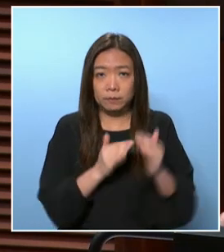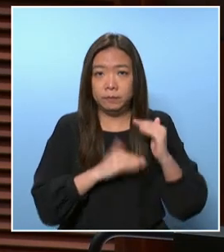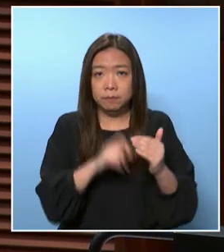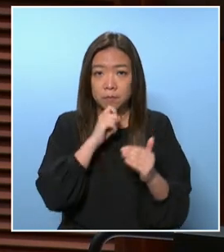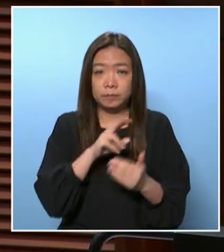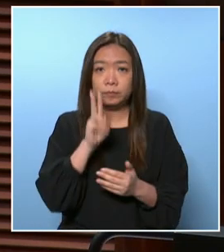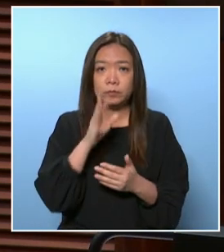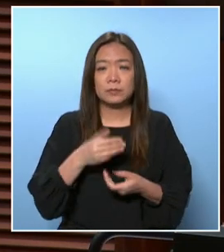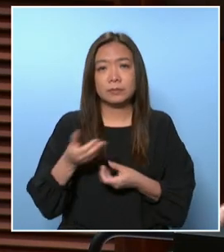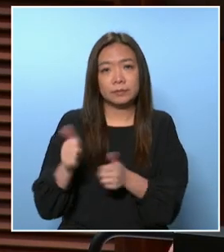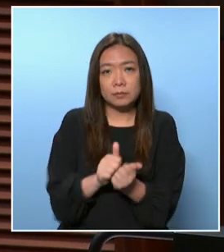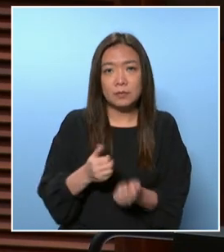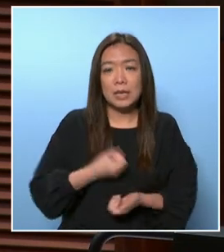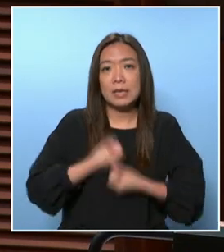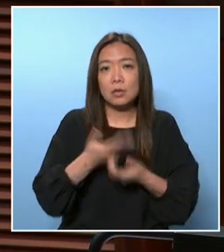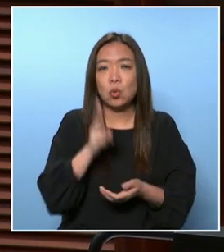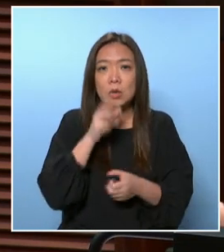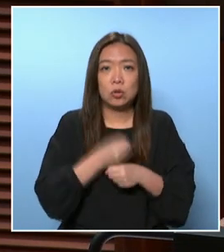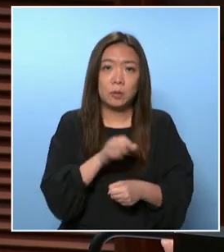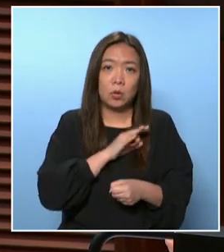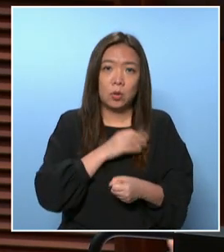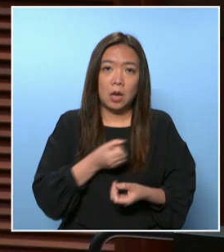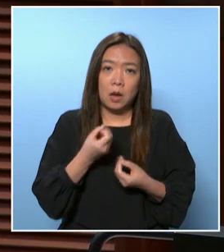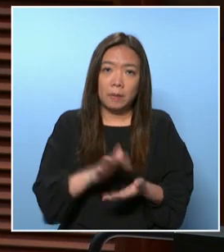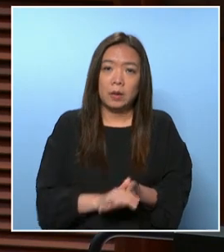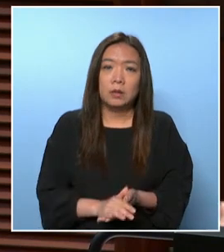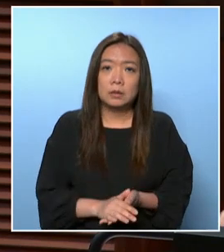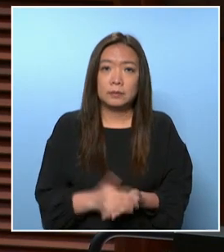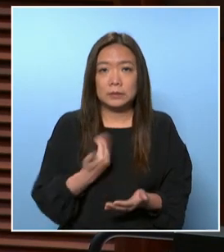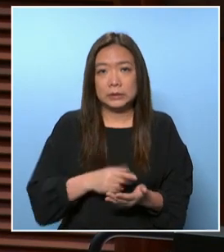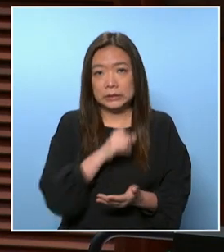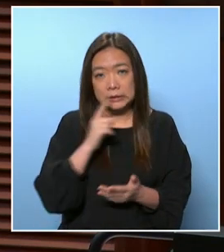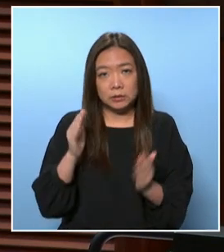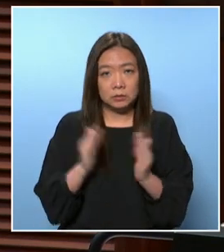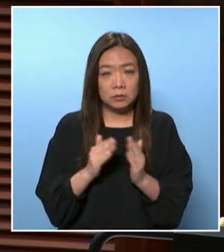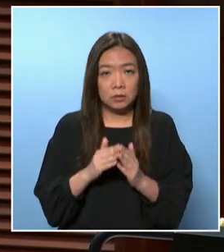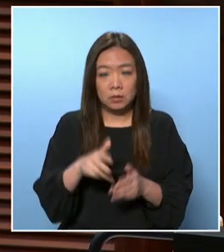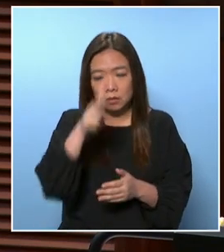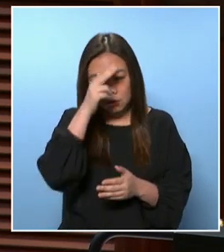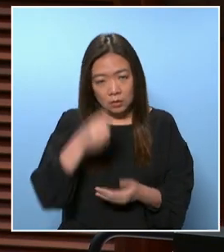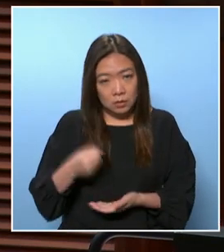these institutions. But these institutions are trying to raise funds, like the Jockey Club